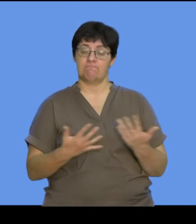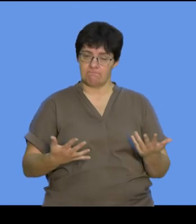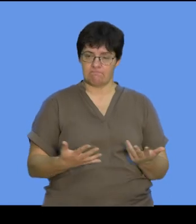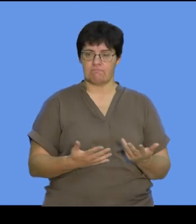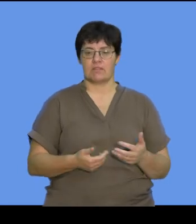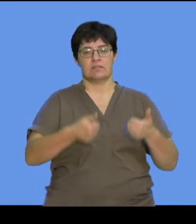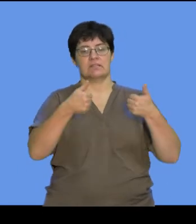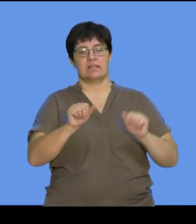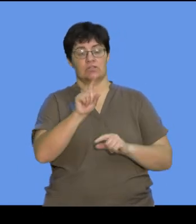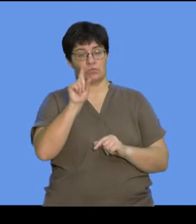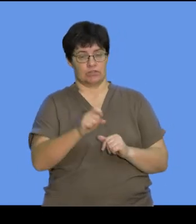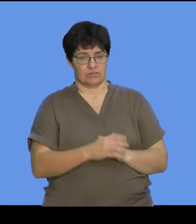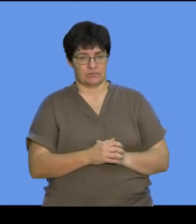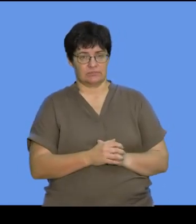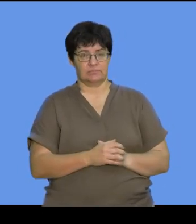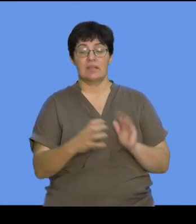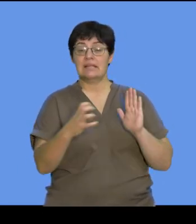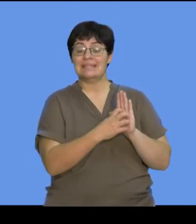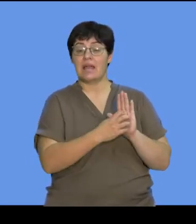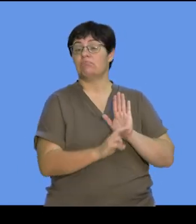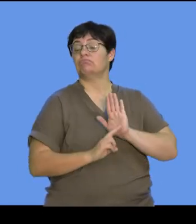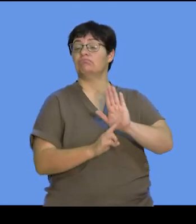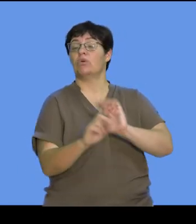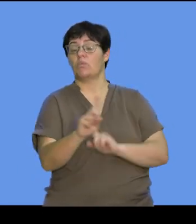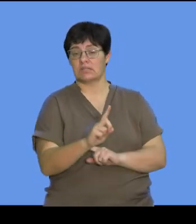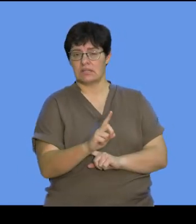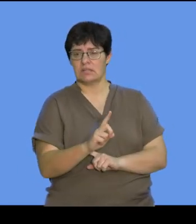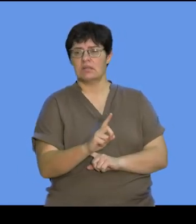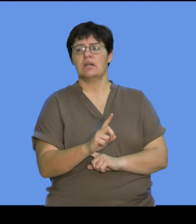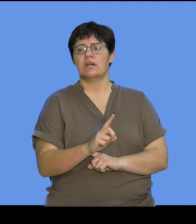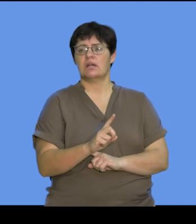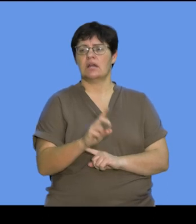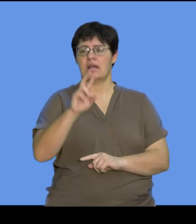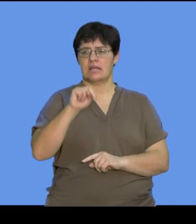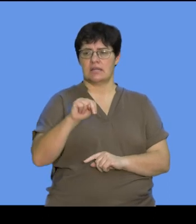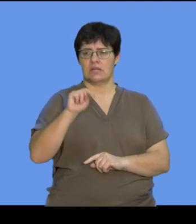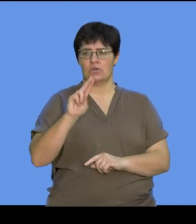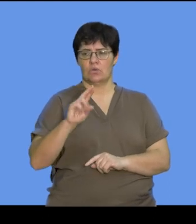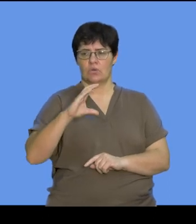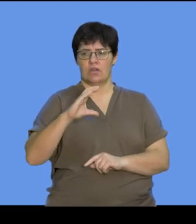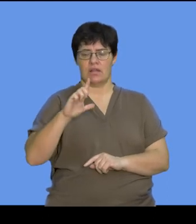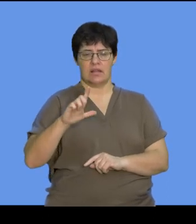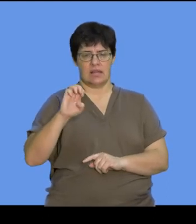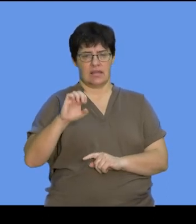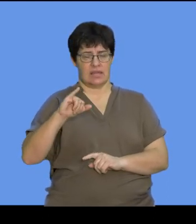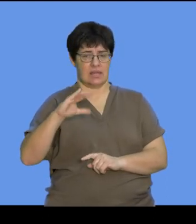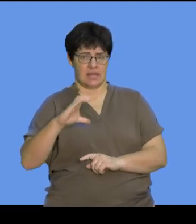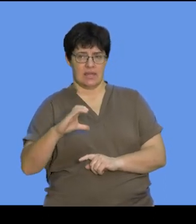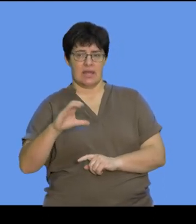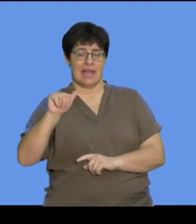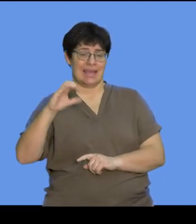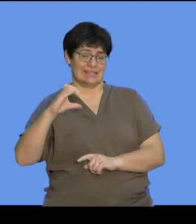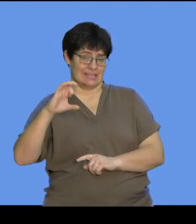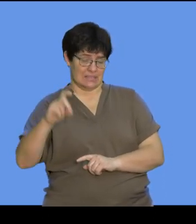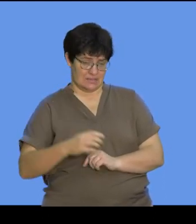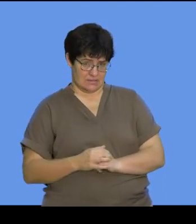Right, so we'll move on to the next question. The diagram represents a portion of a nucleic acid. Okay, so here's a